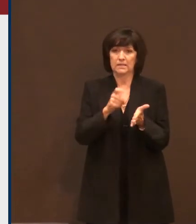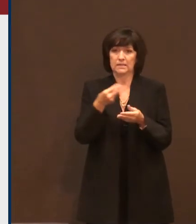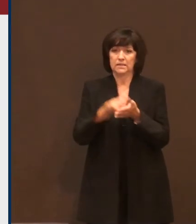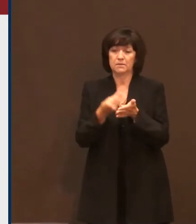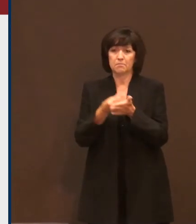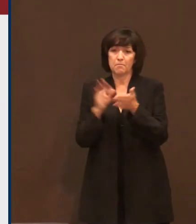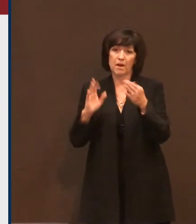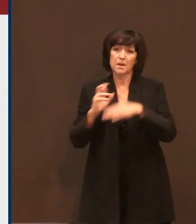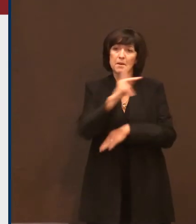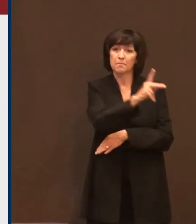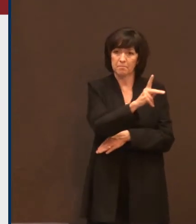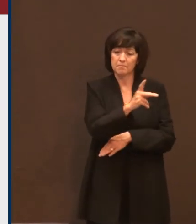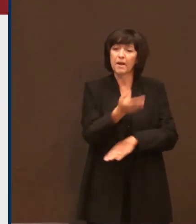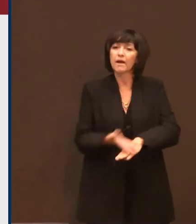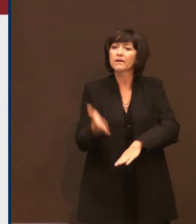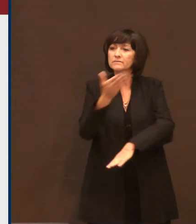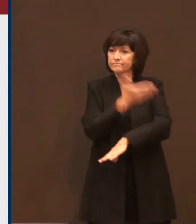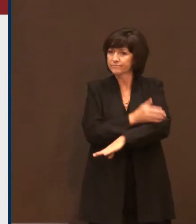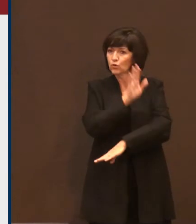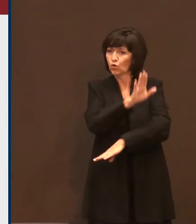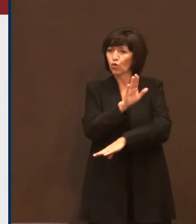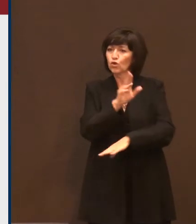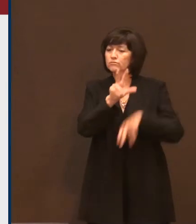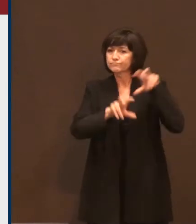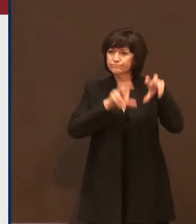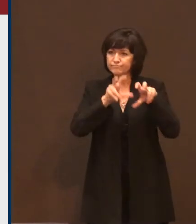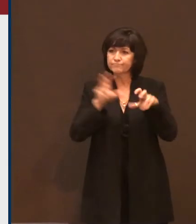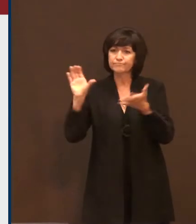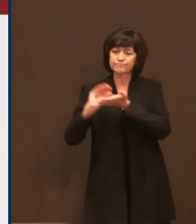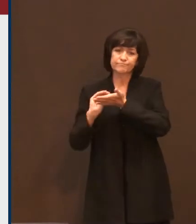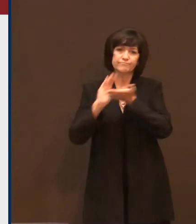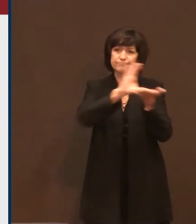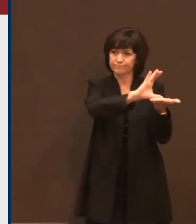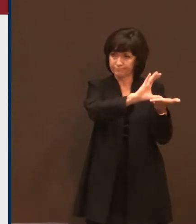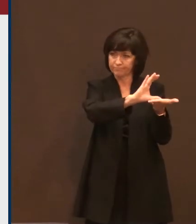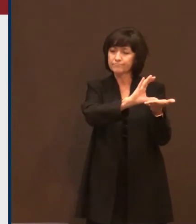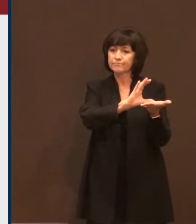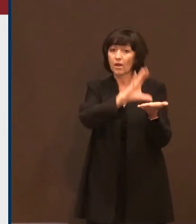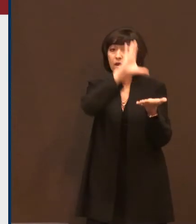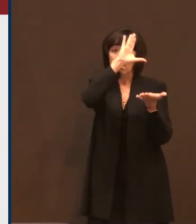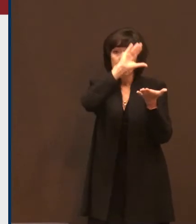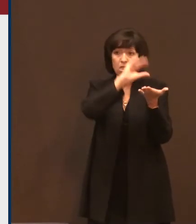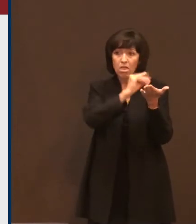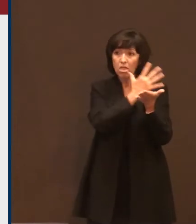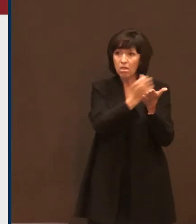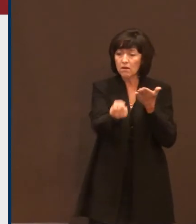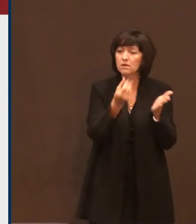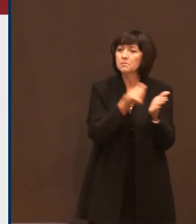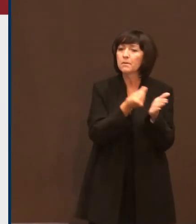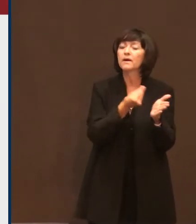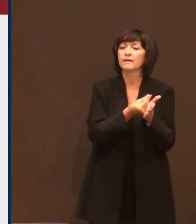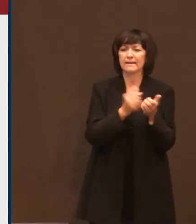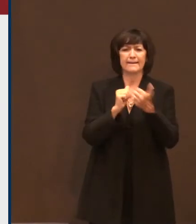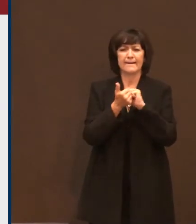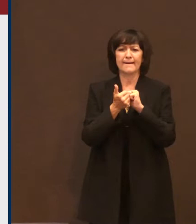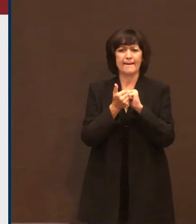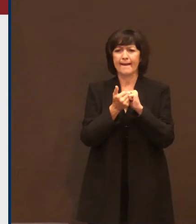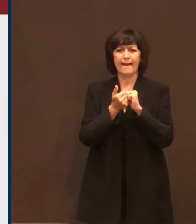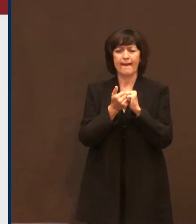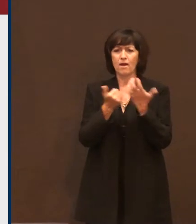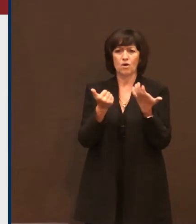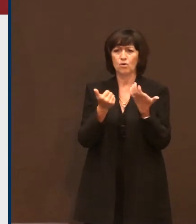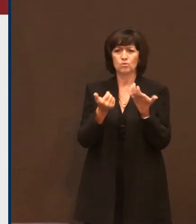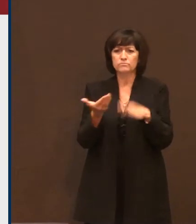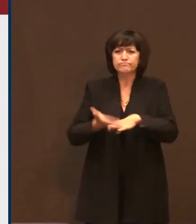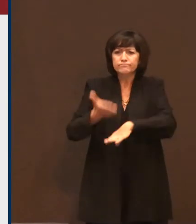to get some of that funding back that we're able to tap into. We have a team that is going to be committed to this. It's a